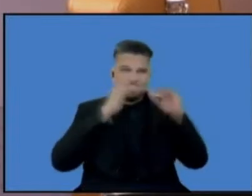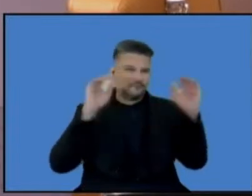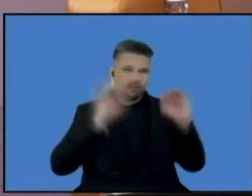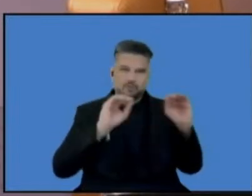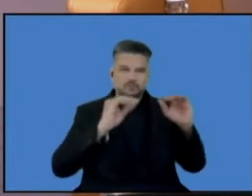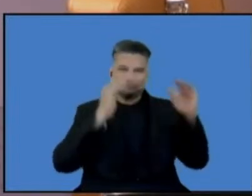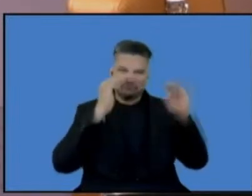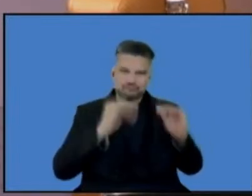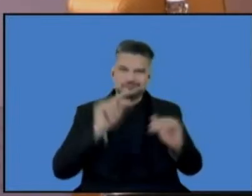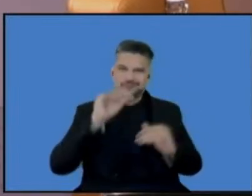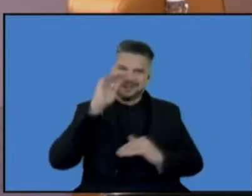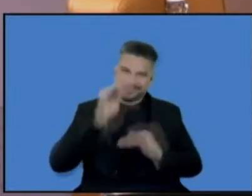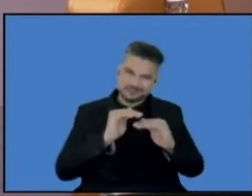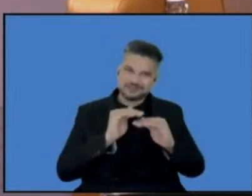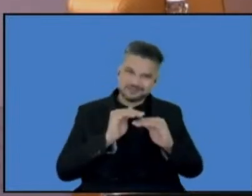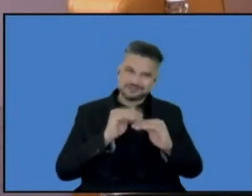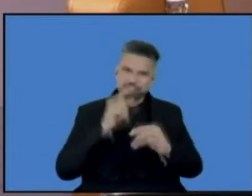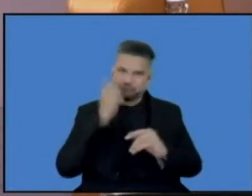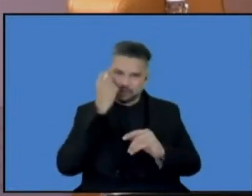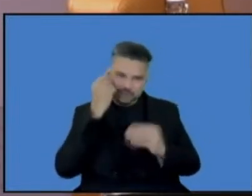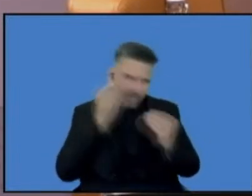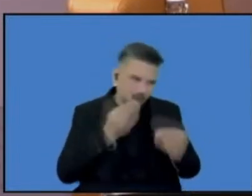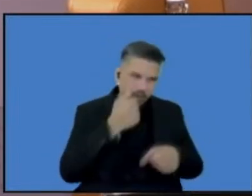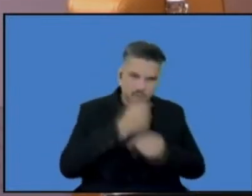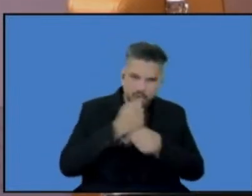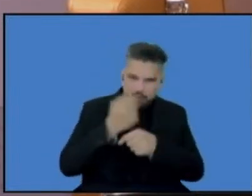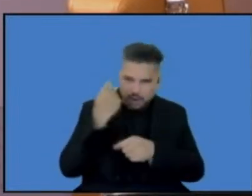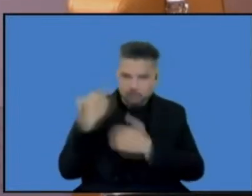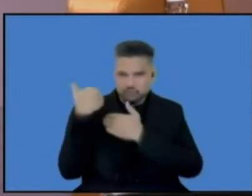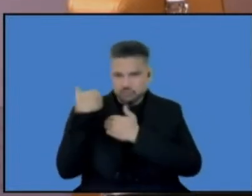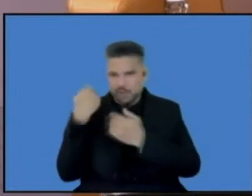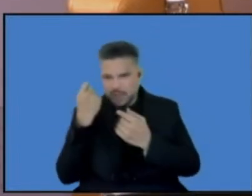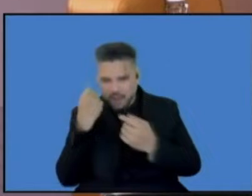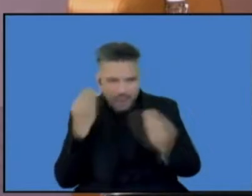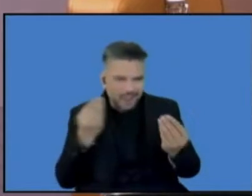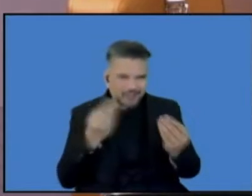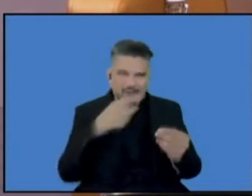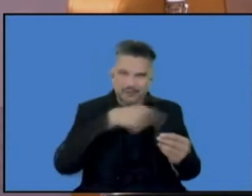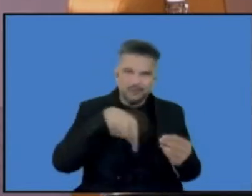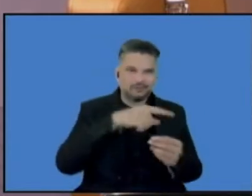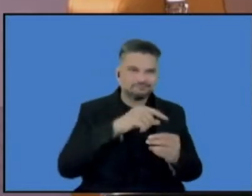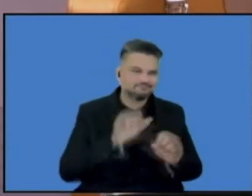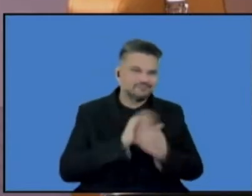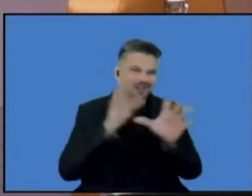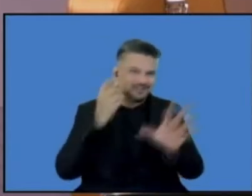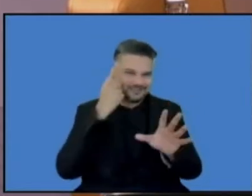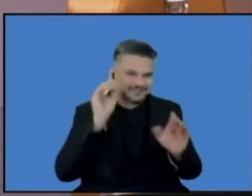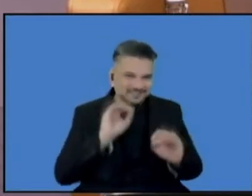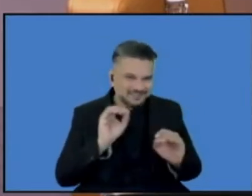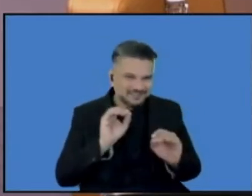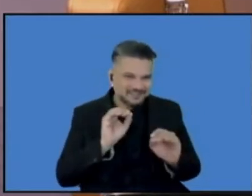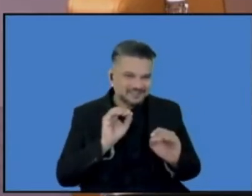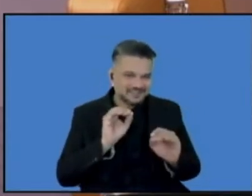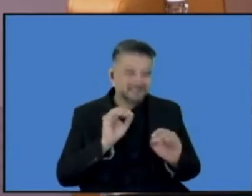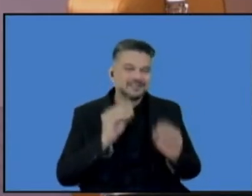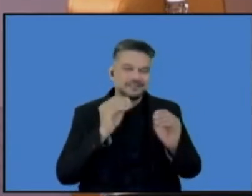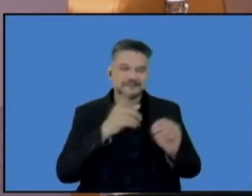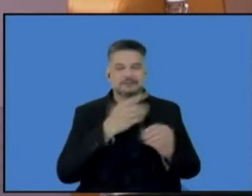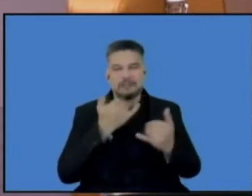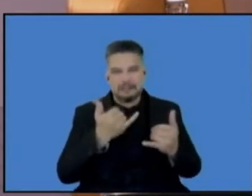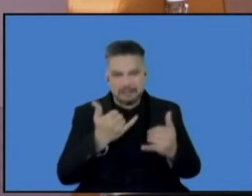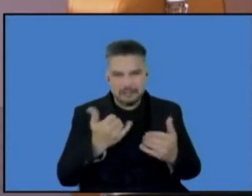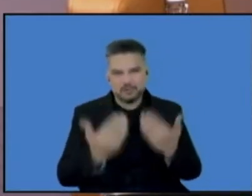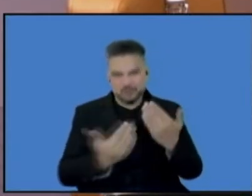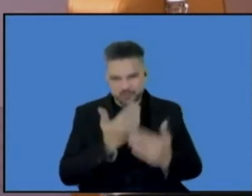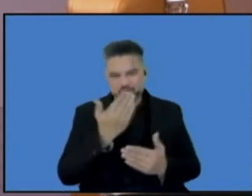in terms of the work and the role that they can play for the issue of migration. So